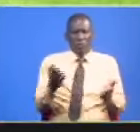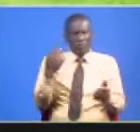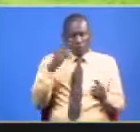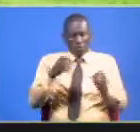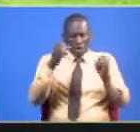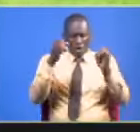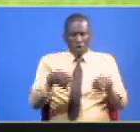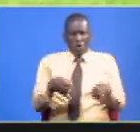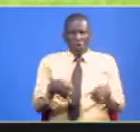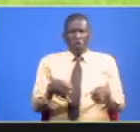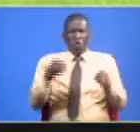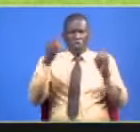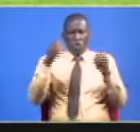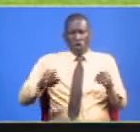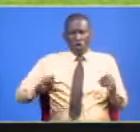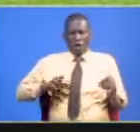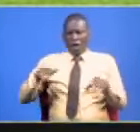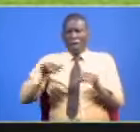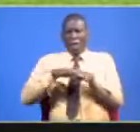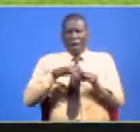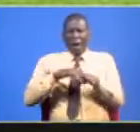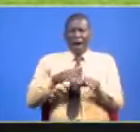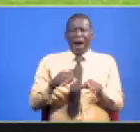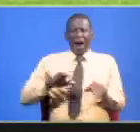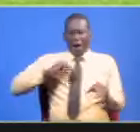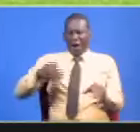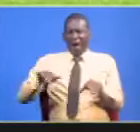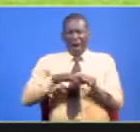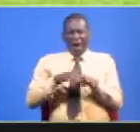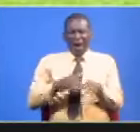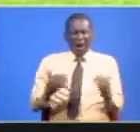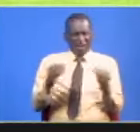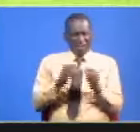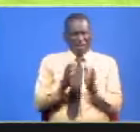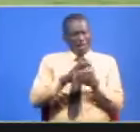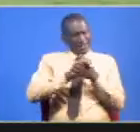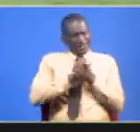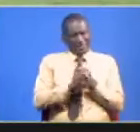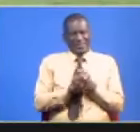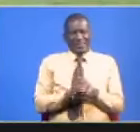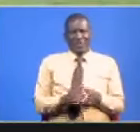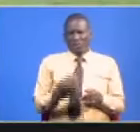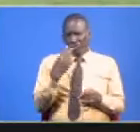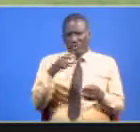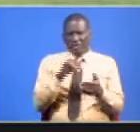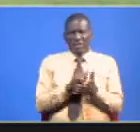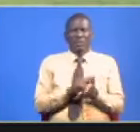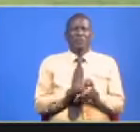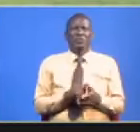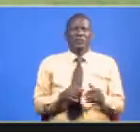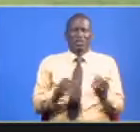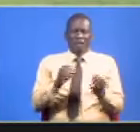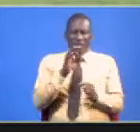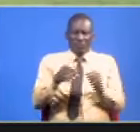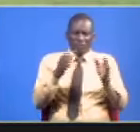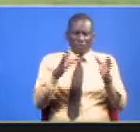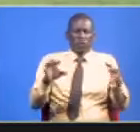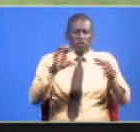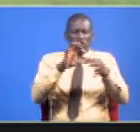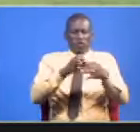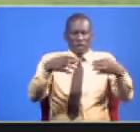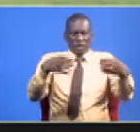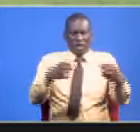new lady members, what we are calling the meet and greet, because we realize that when somebody joins the club,